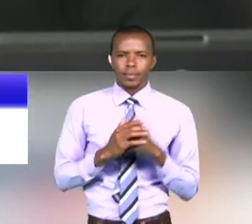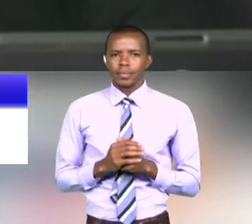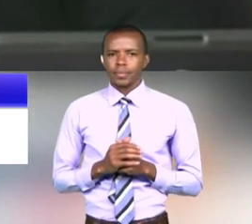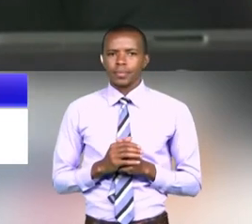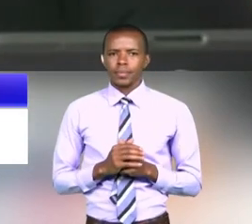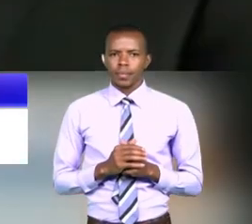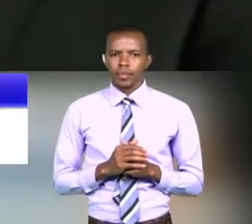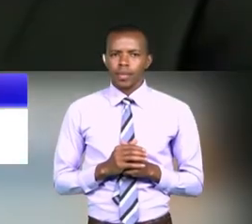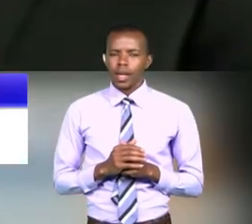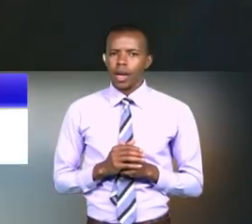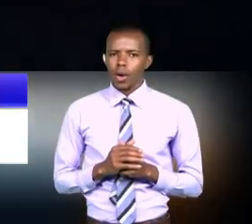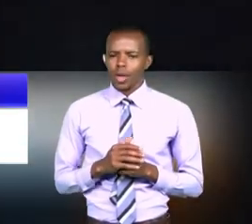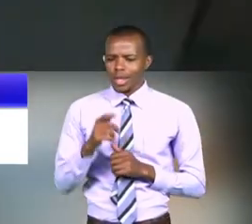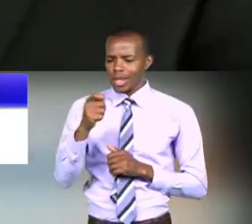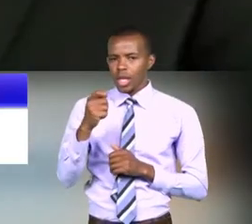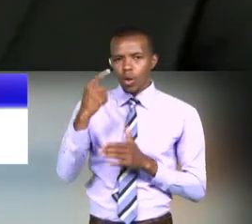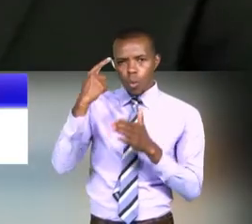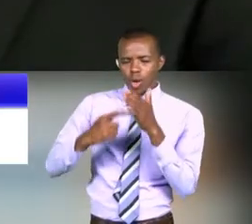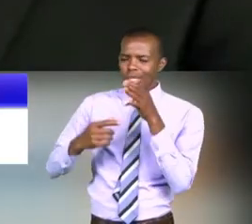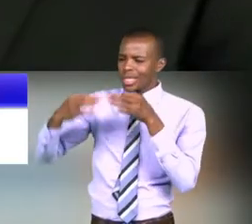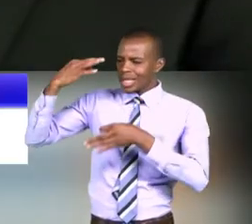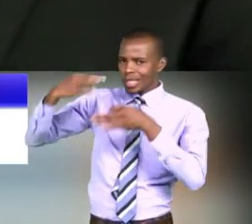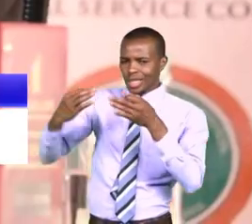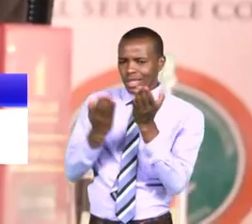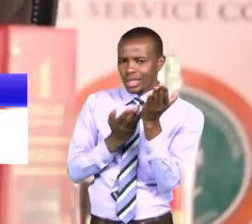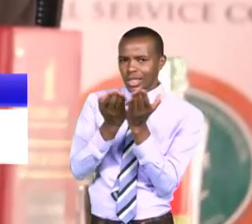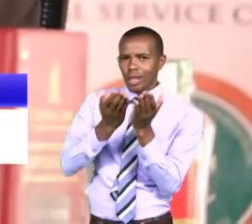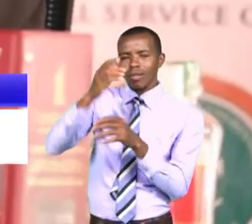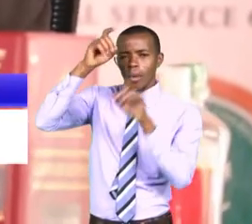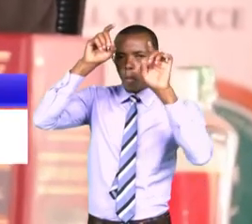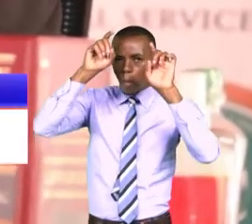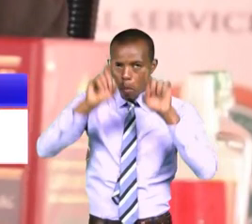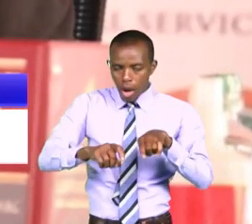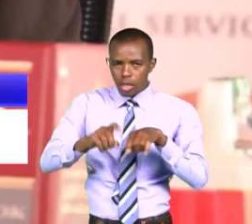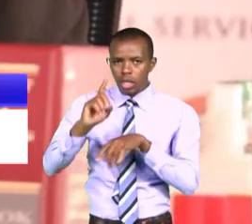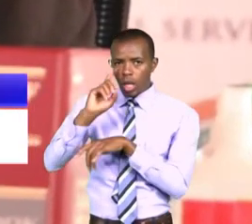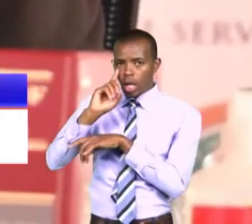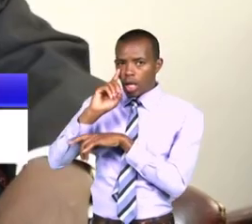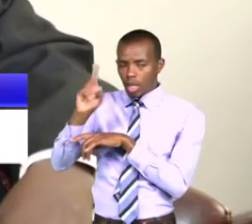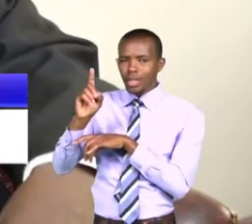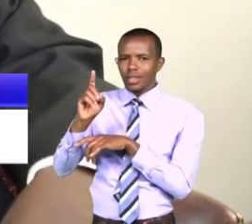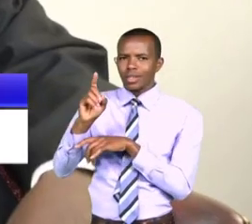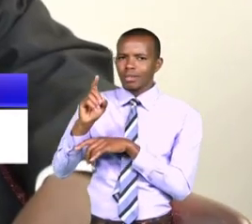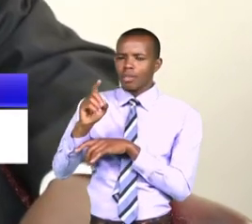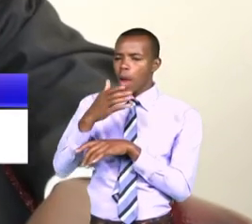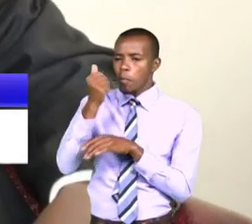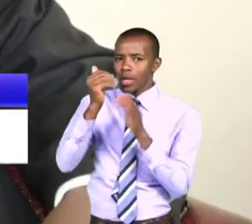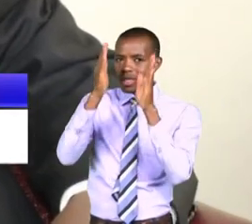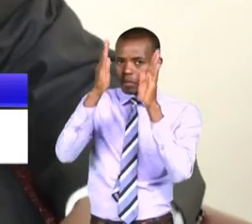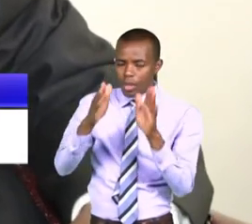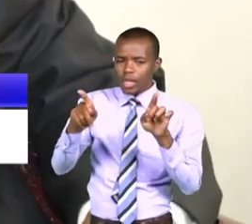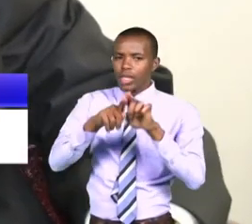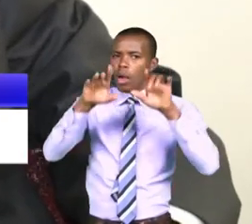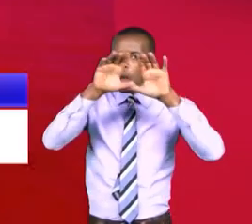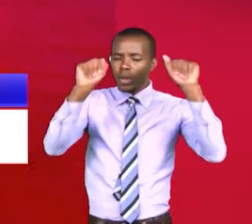The bottom line is justice must be served. Ouko, who is considered an insider and also the president